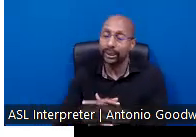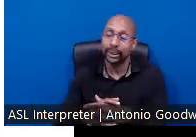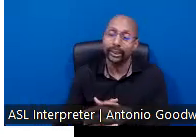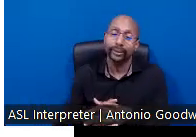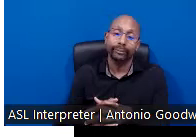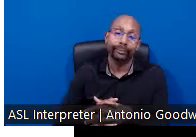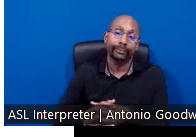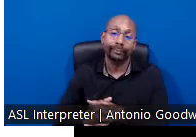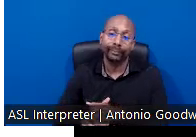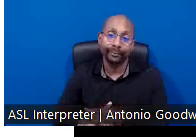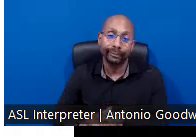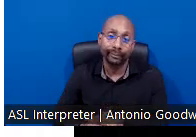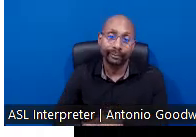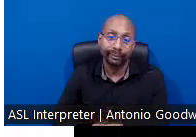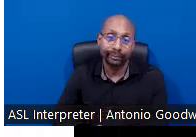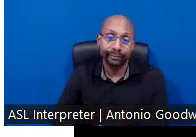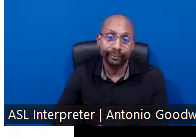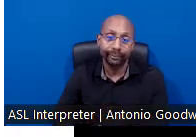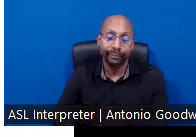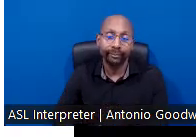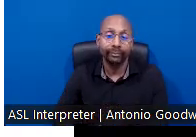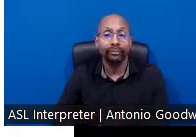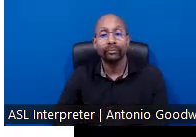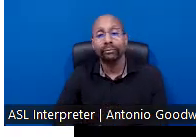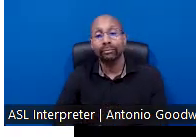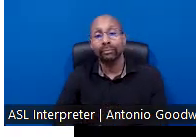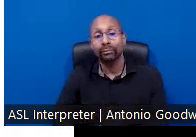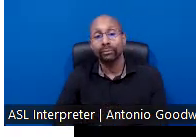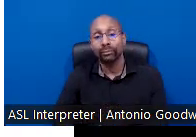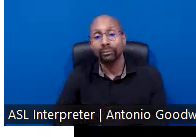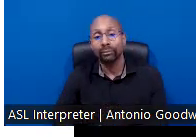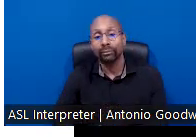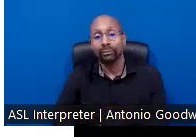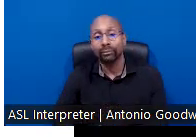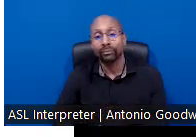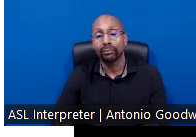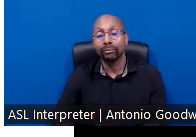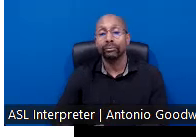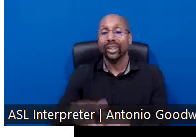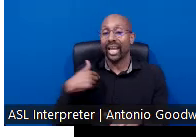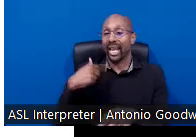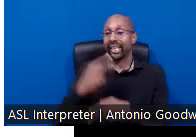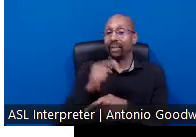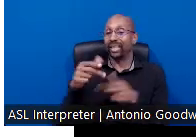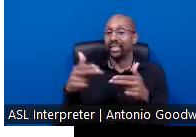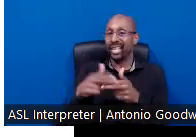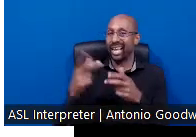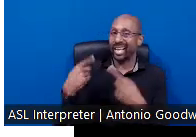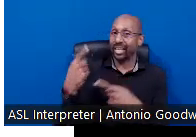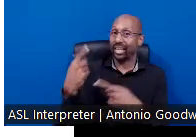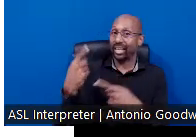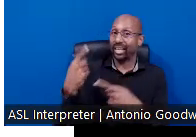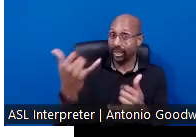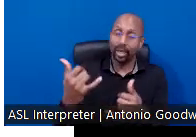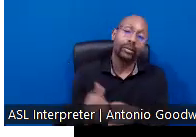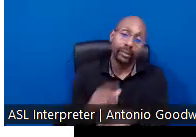All right. This one, I've had it in my slides now for about 3 months. Talking about